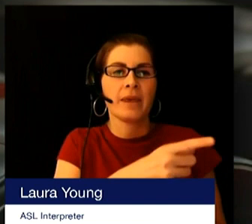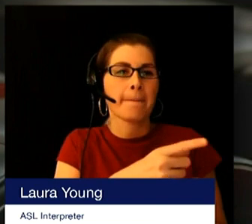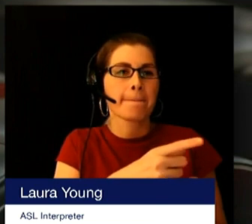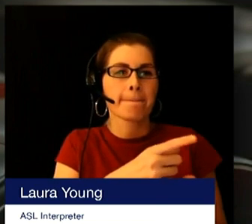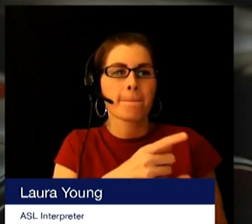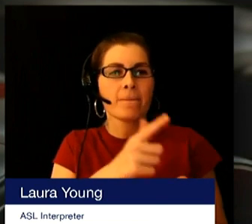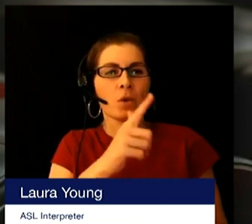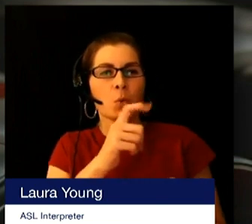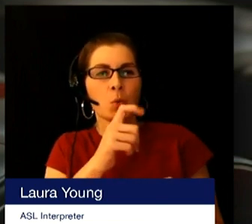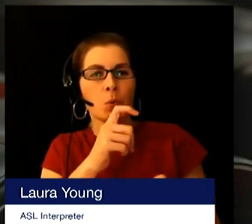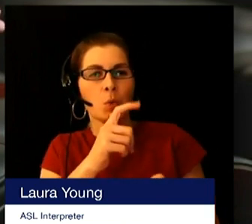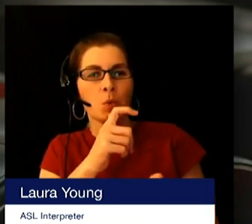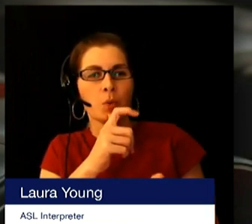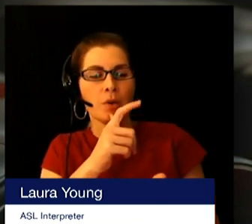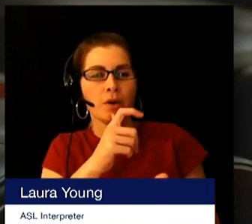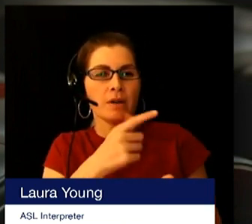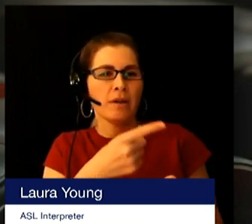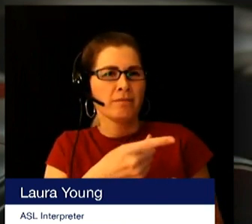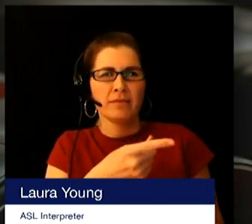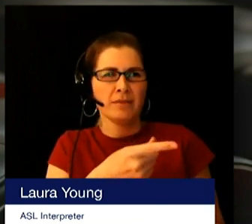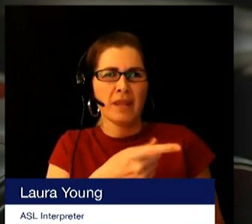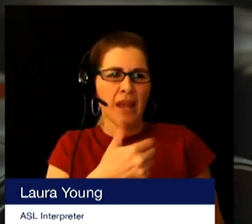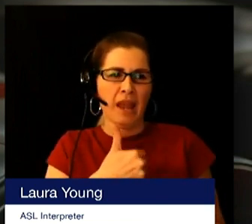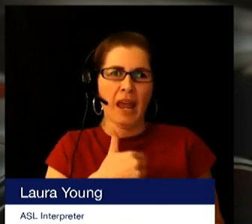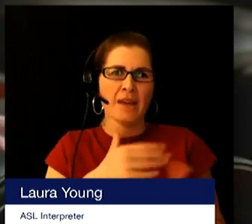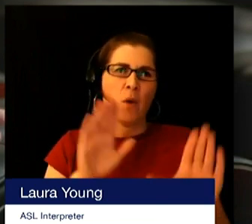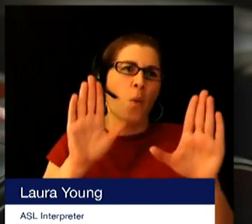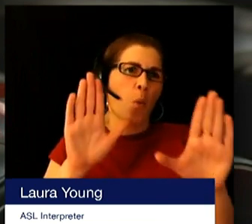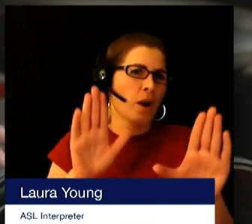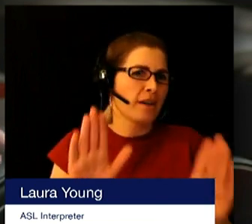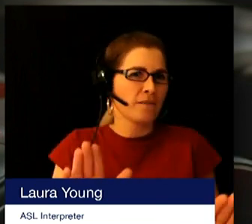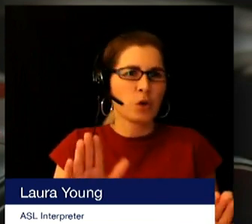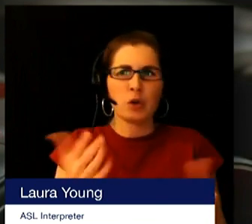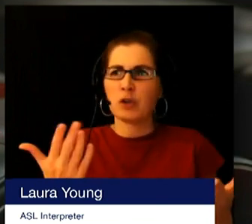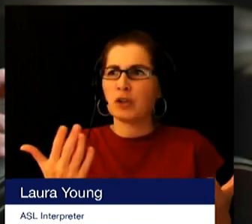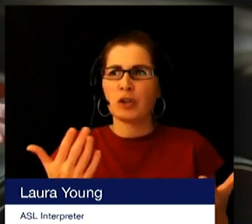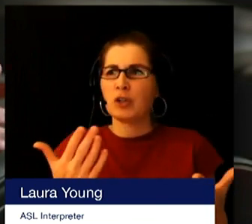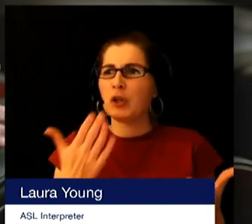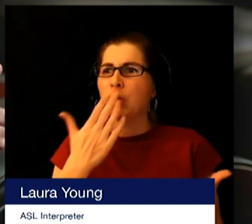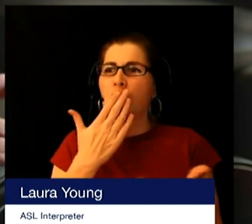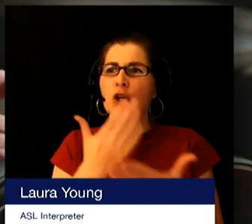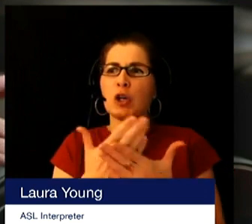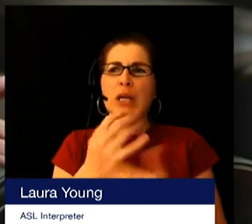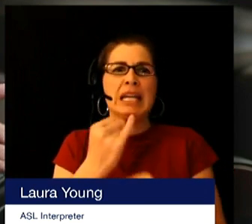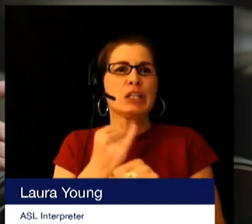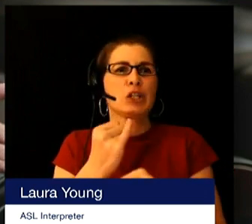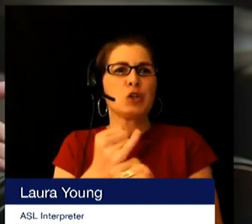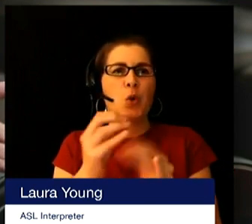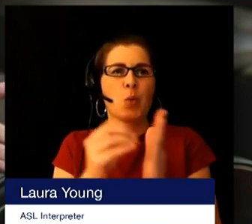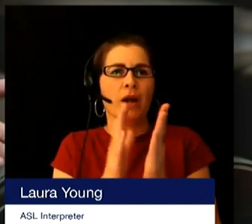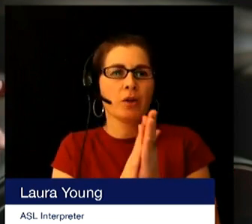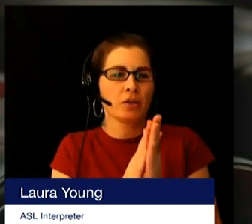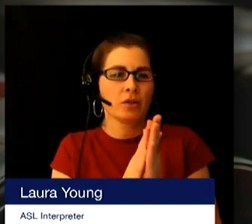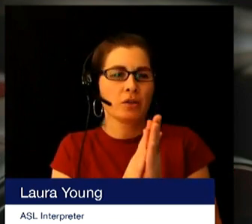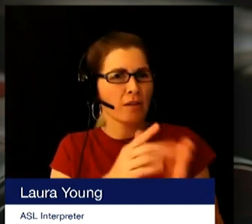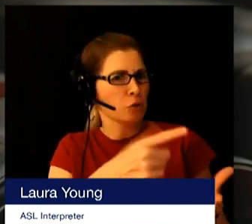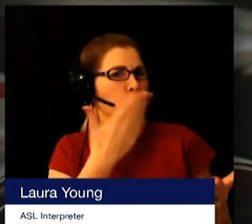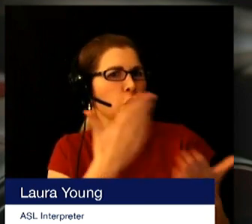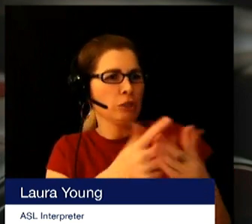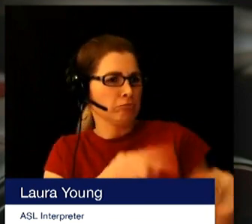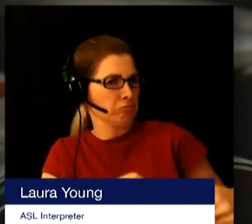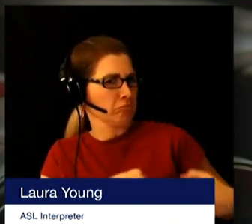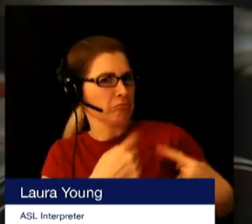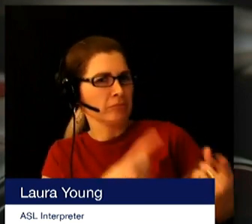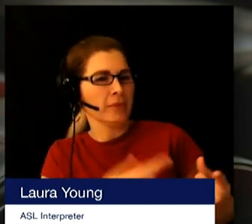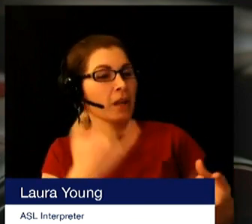have great institutional records 30 years long, that we know if we give them a chance that the likelihood that they're going to reoffend is